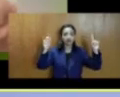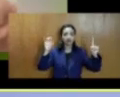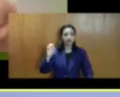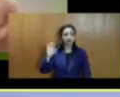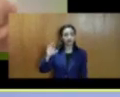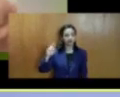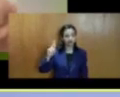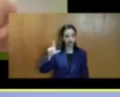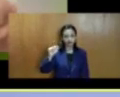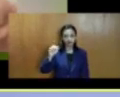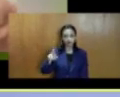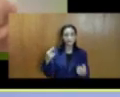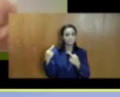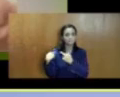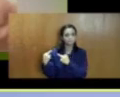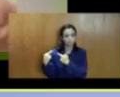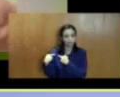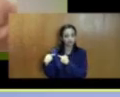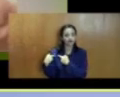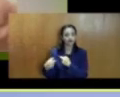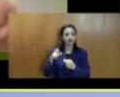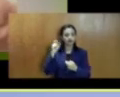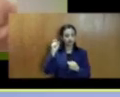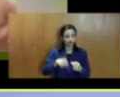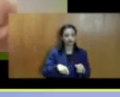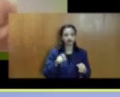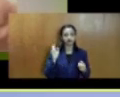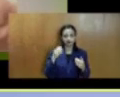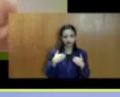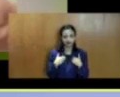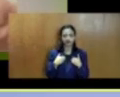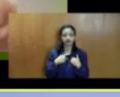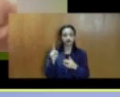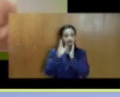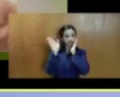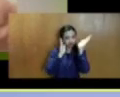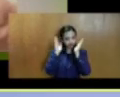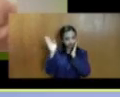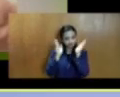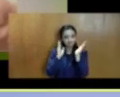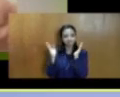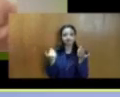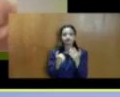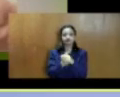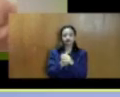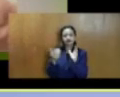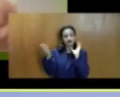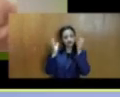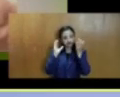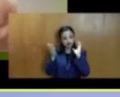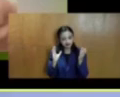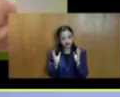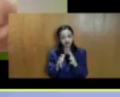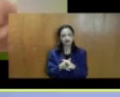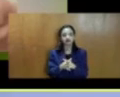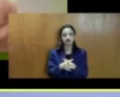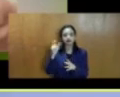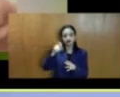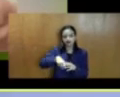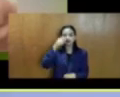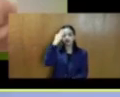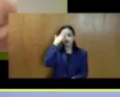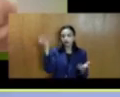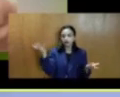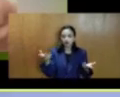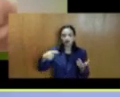producer responsibility, you have to be able to offer them extra services about repair or resale. You need to know where they are